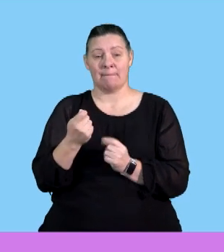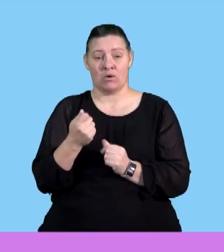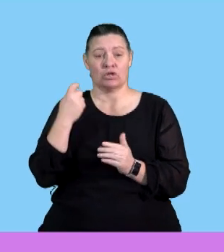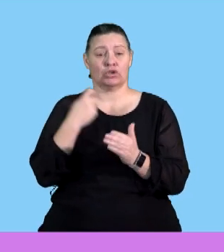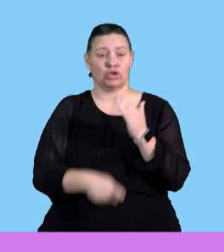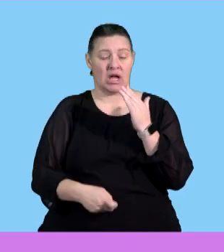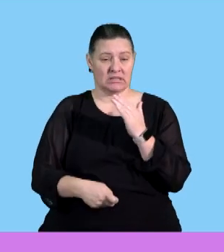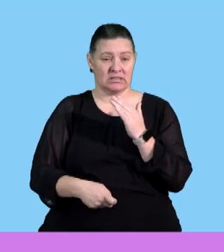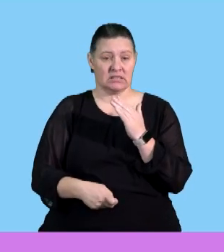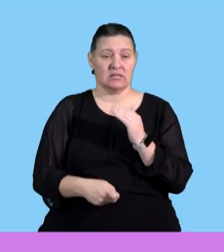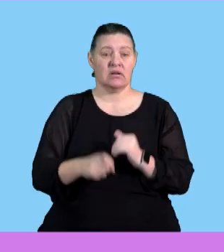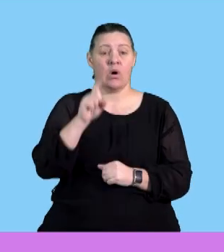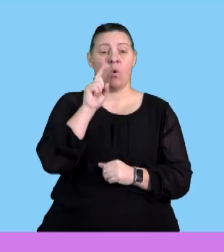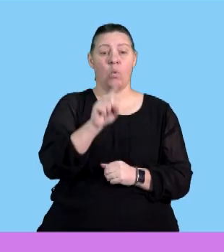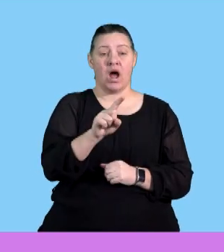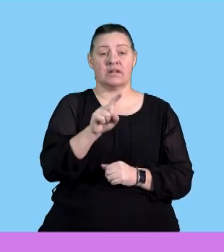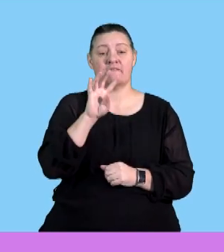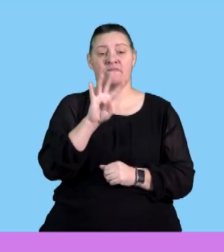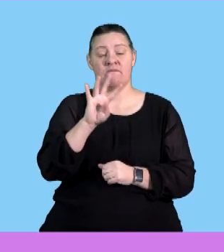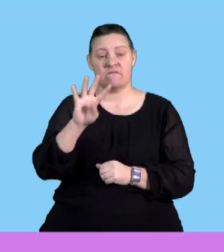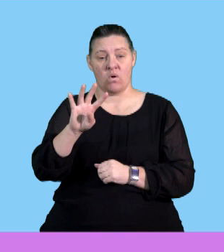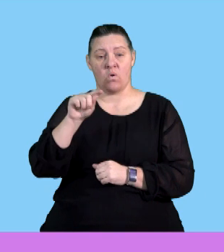was charged on